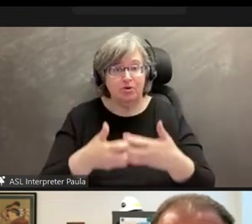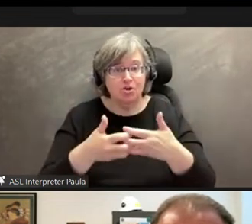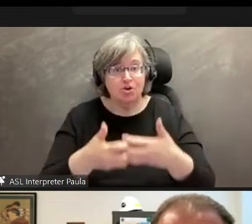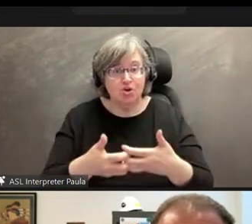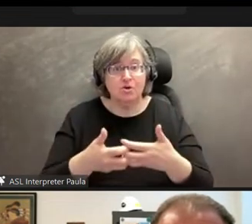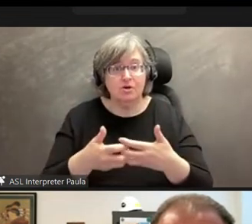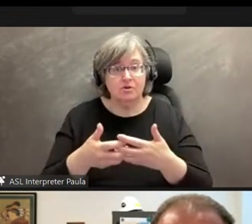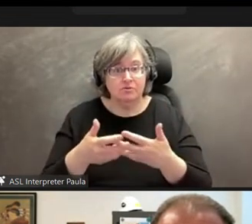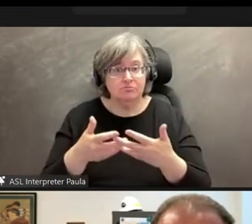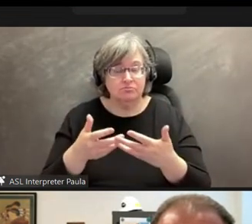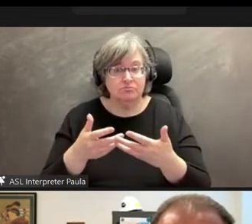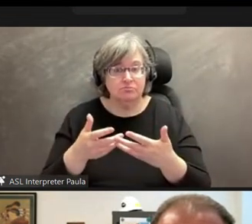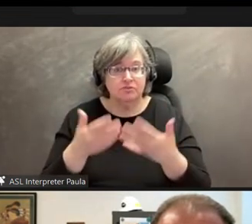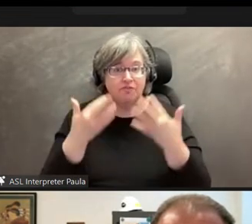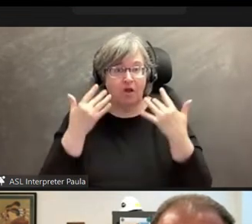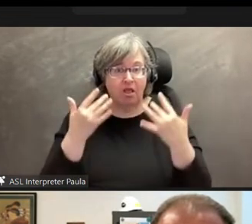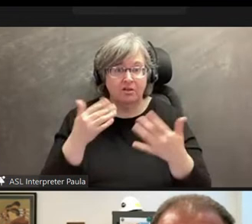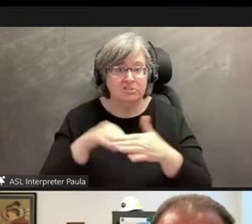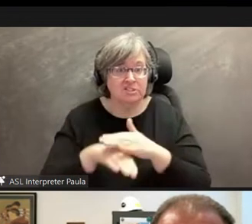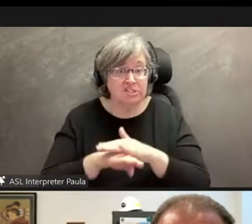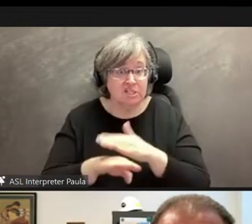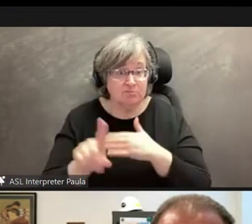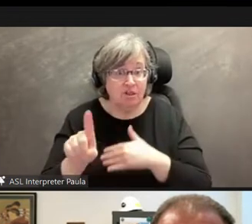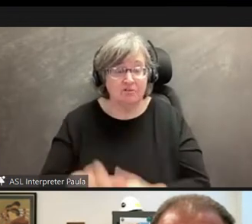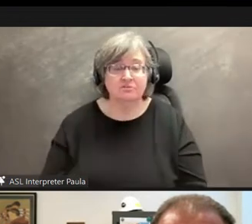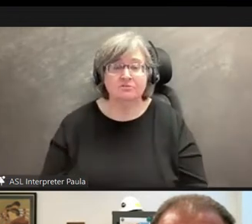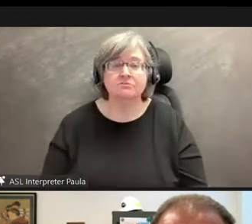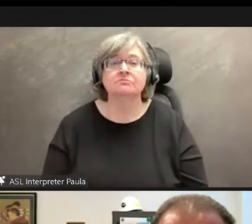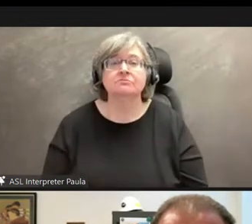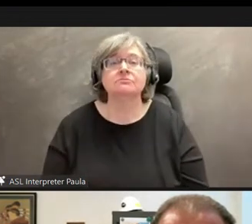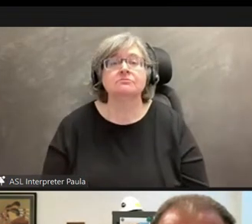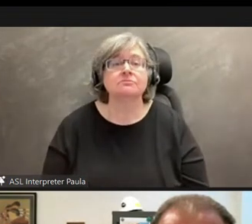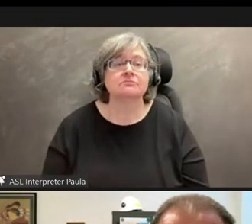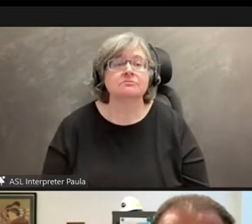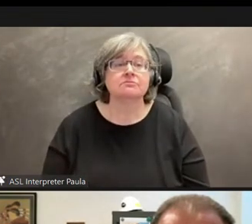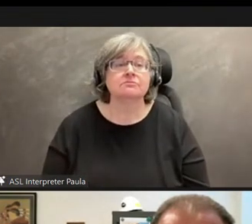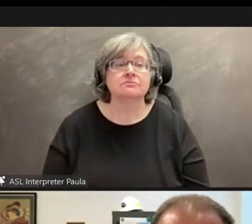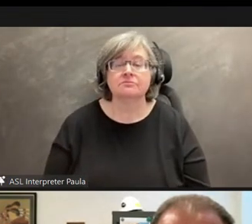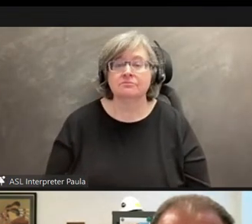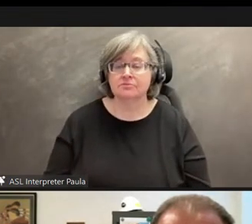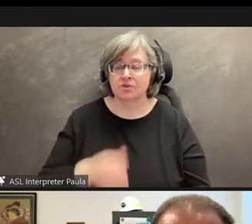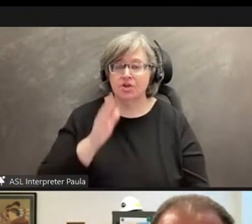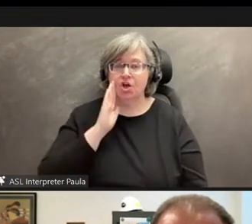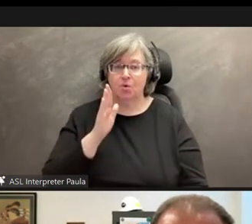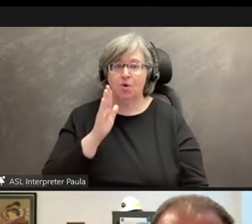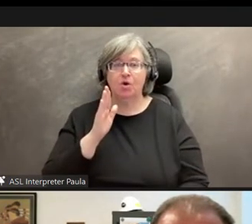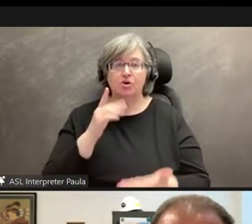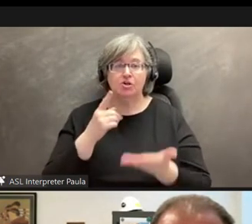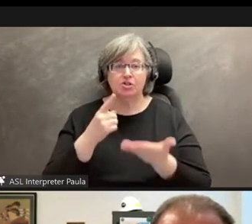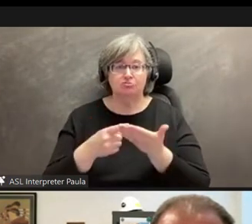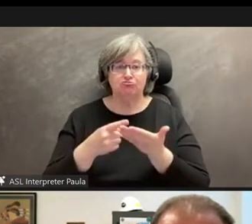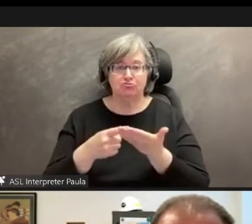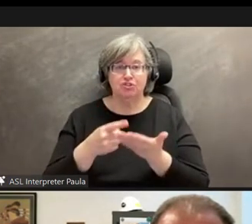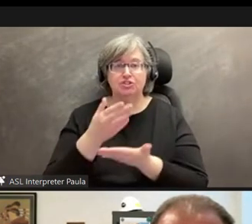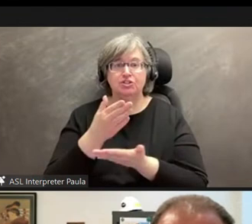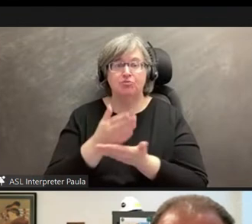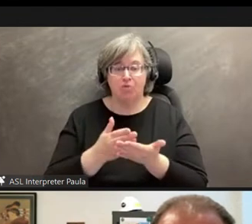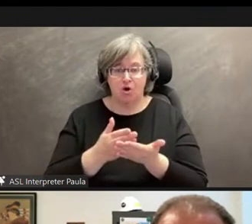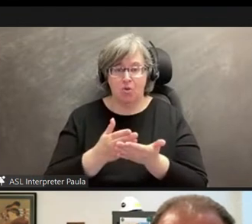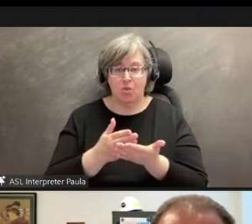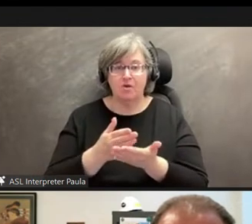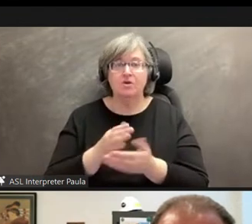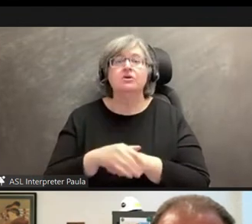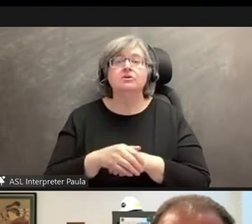is it screen reader accessible? So let me address both pieces of what you're bringing